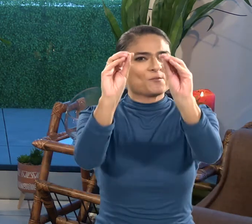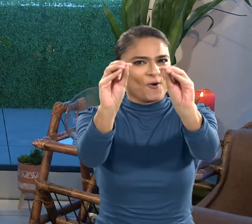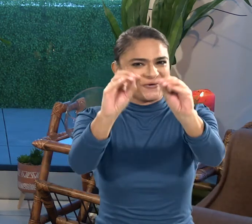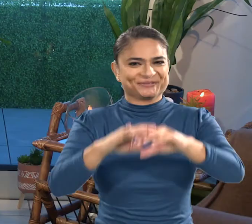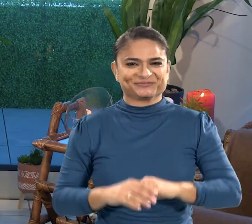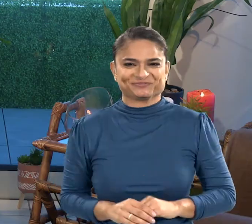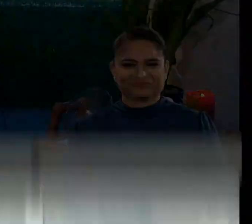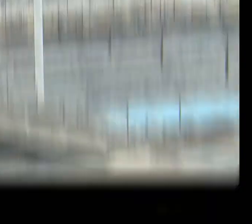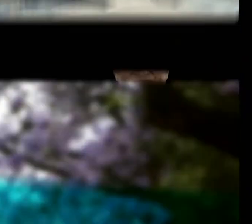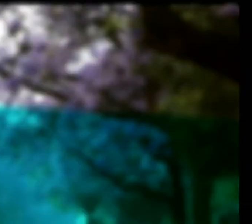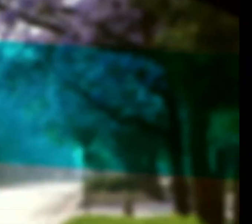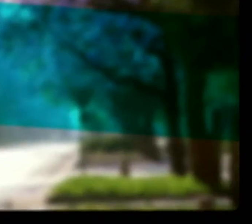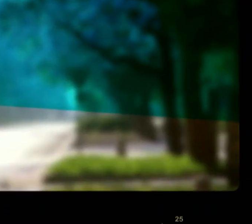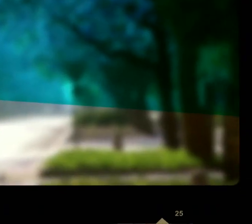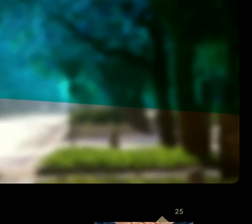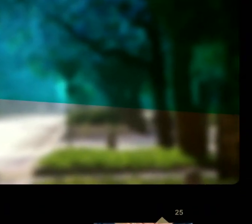SABC2. You belong.